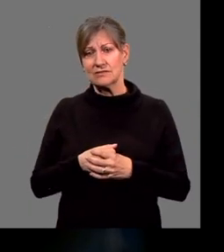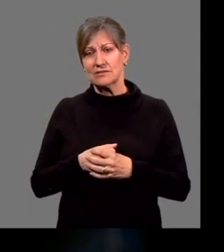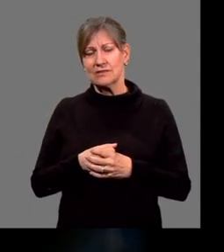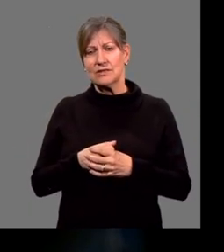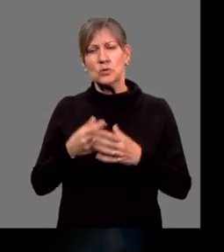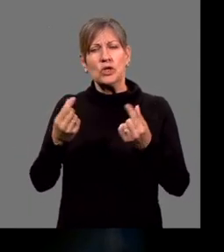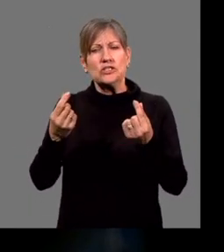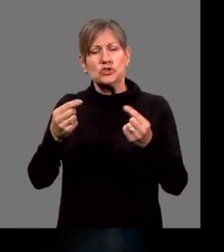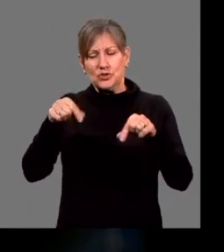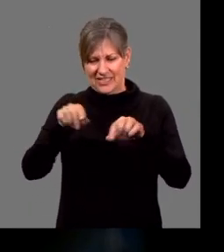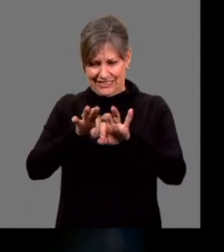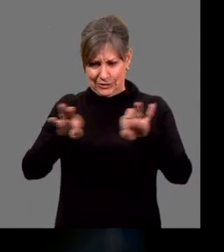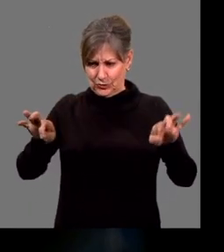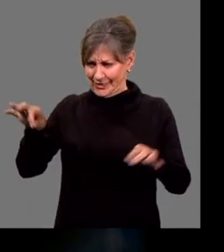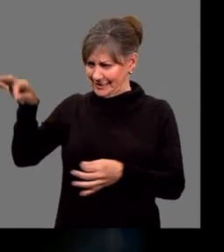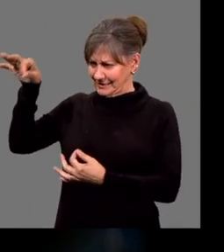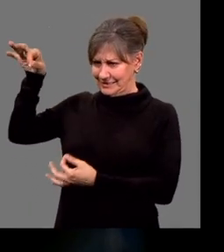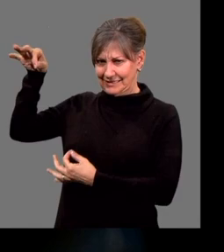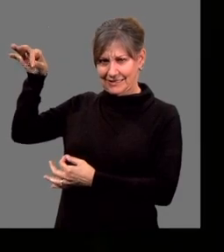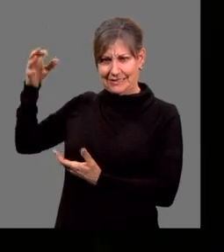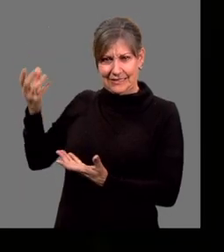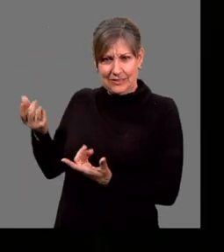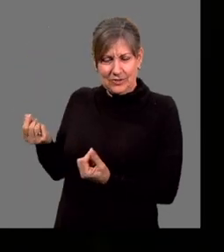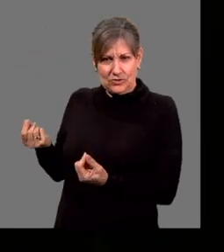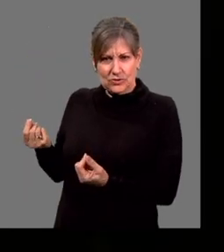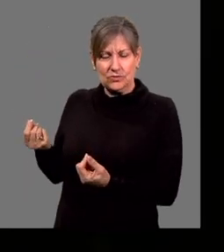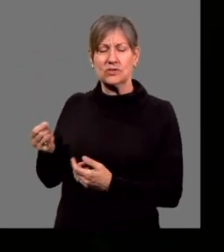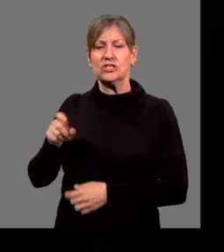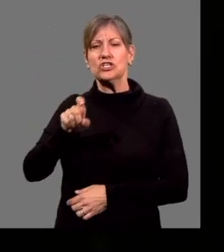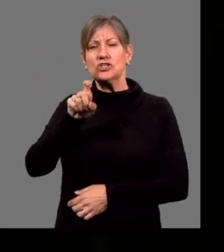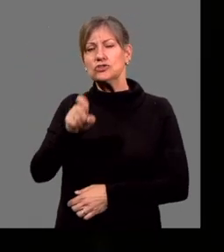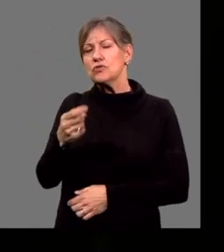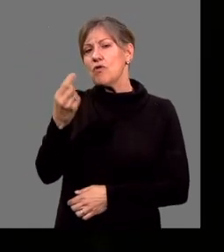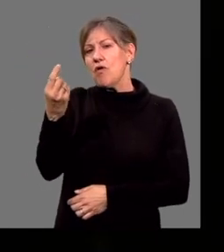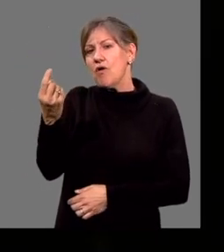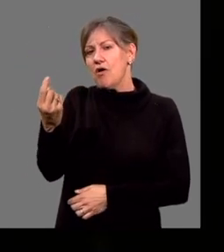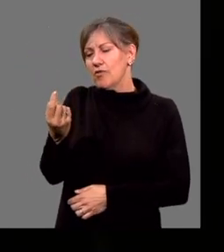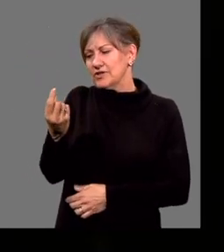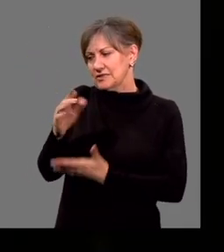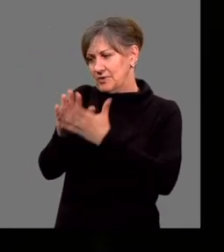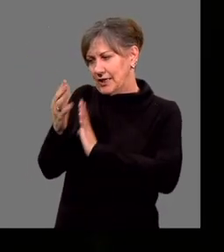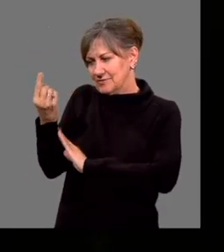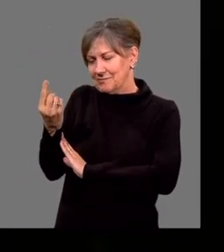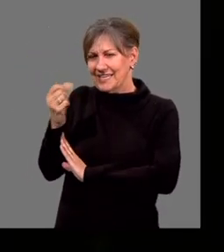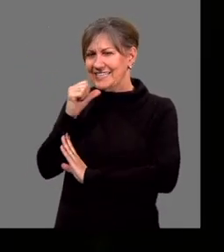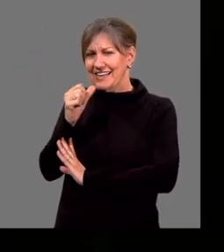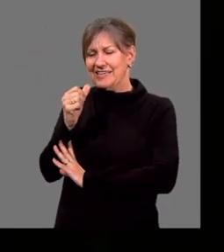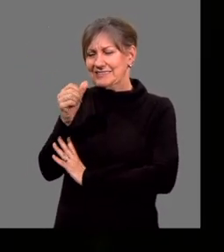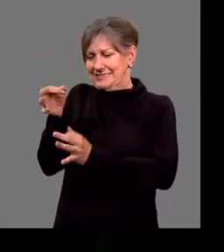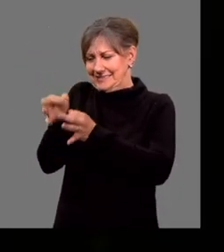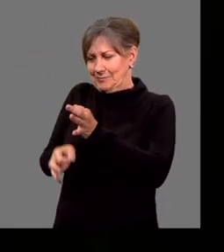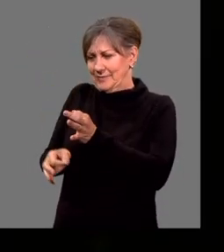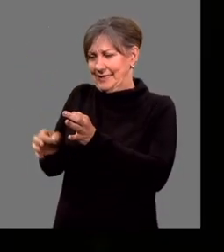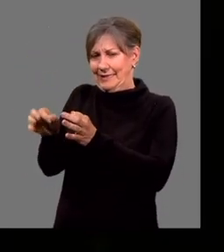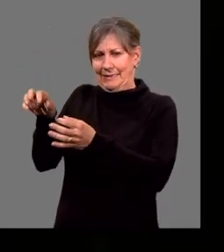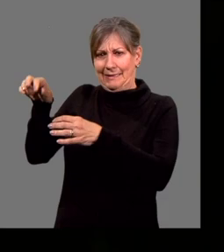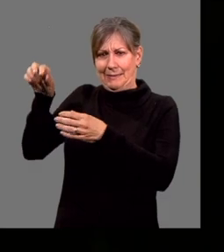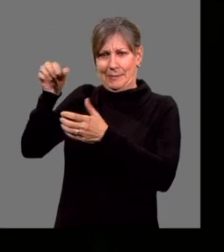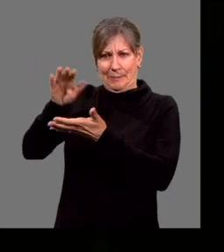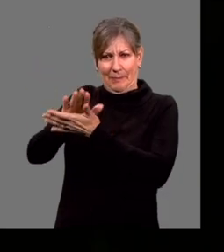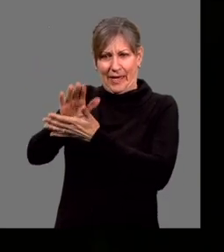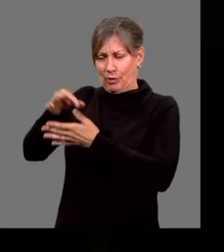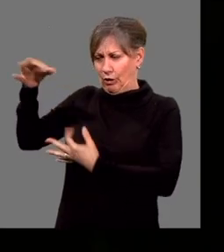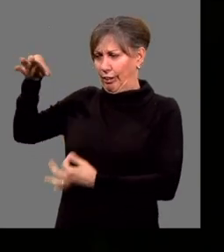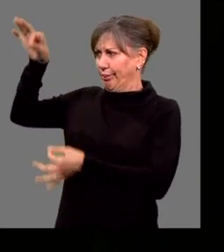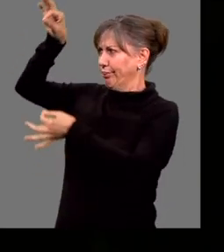here? What do I do with this degree? It is and should always be something more than just a piece of paper on the wall, but a way